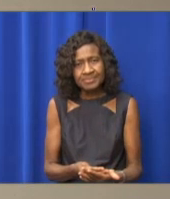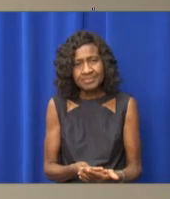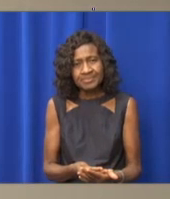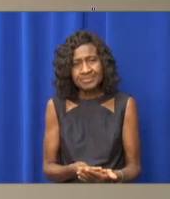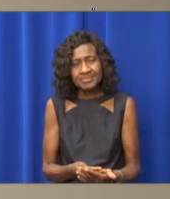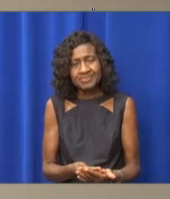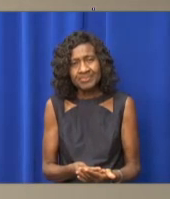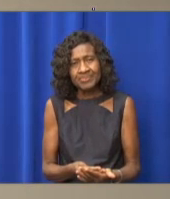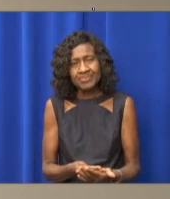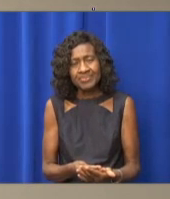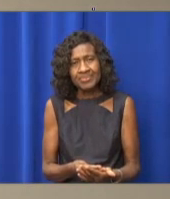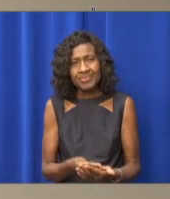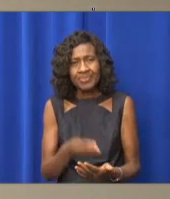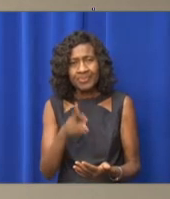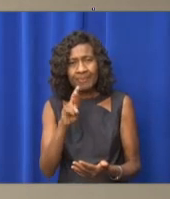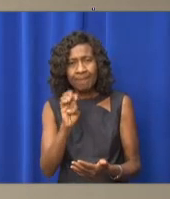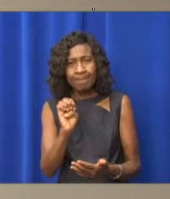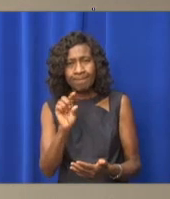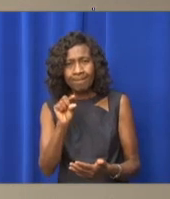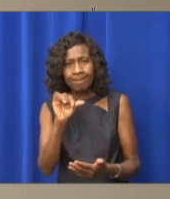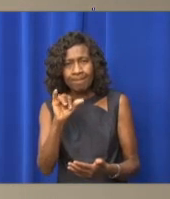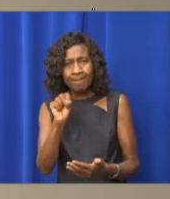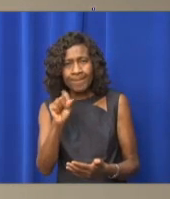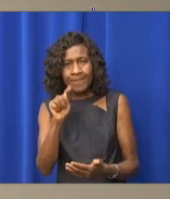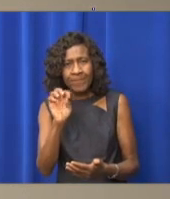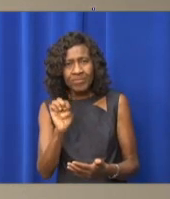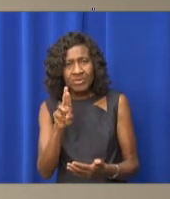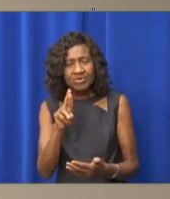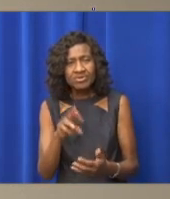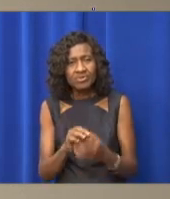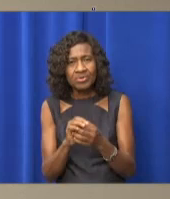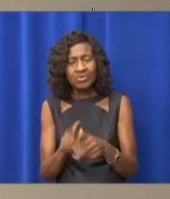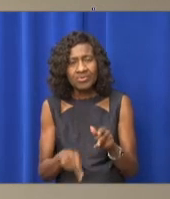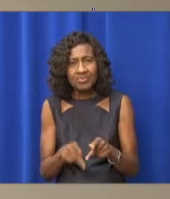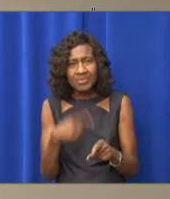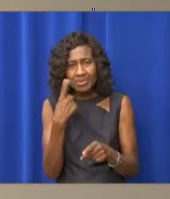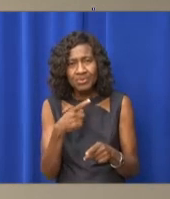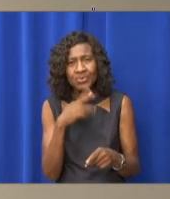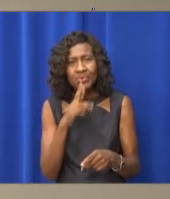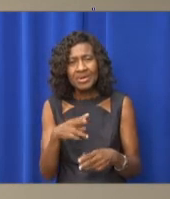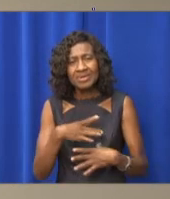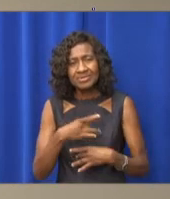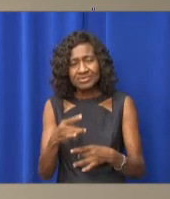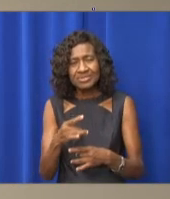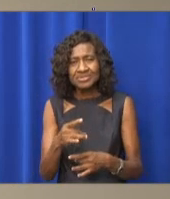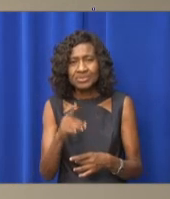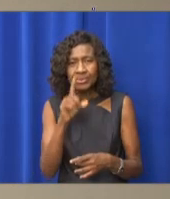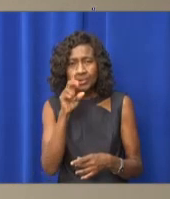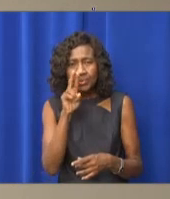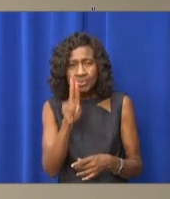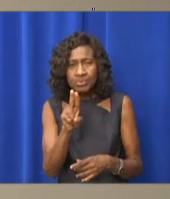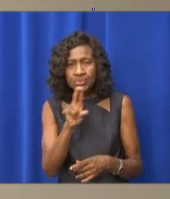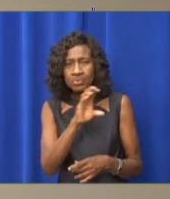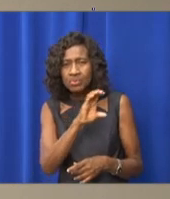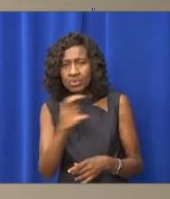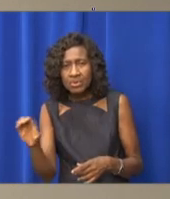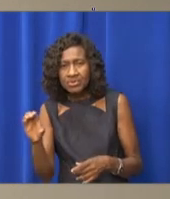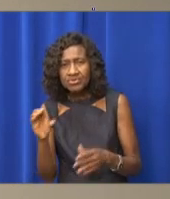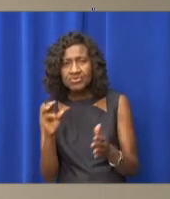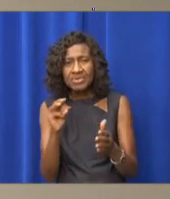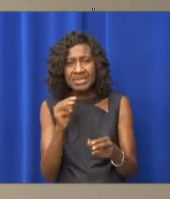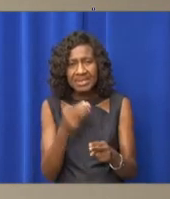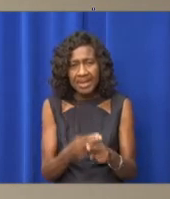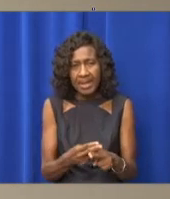The register of interested persons have been finalized with over 200 names. During the course of today,